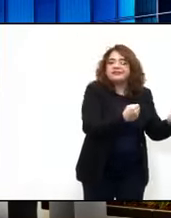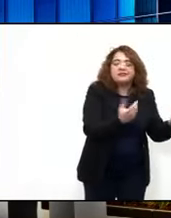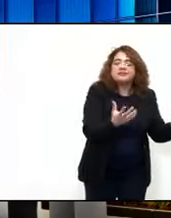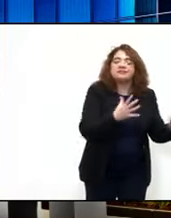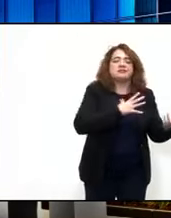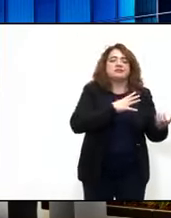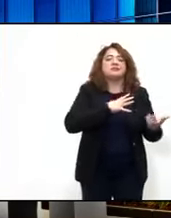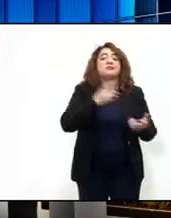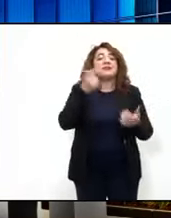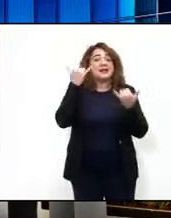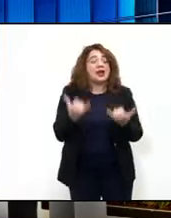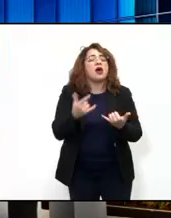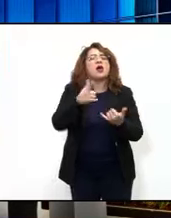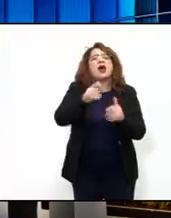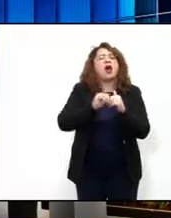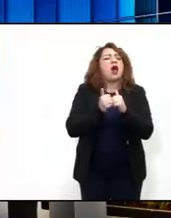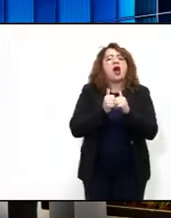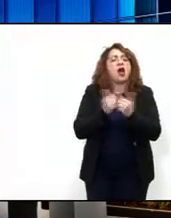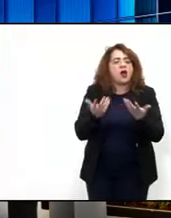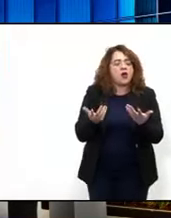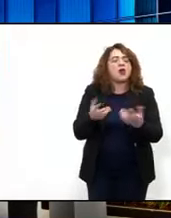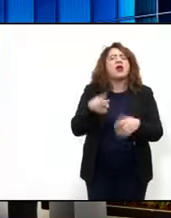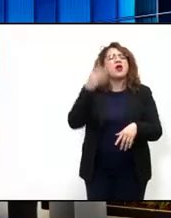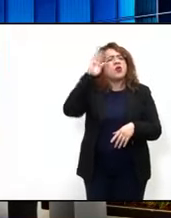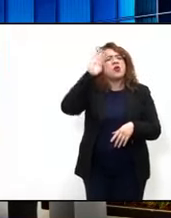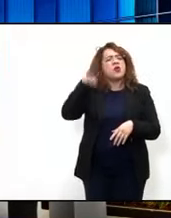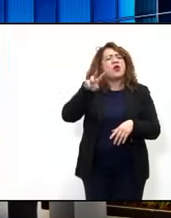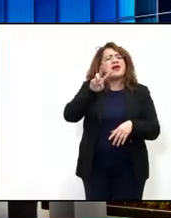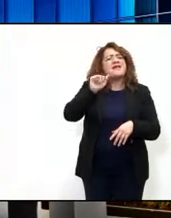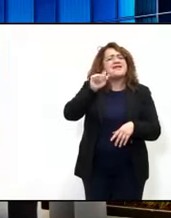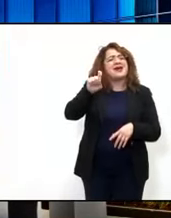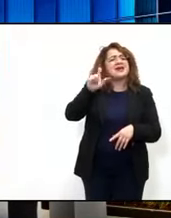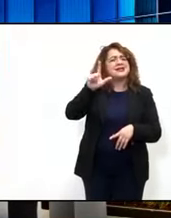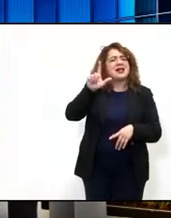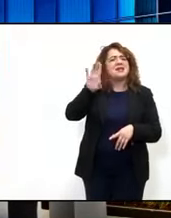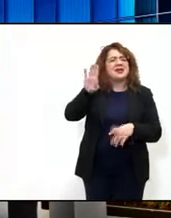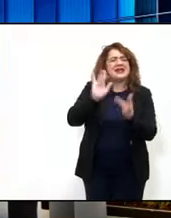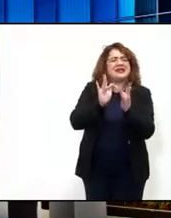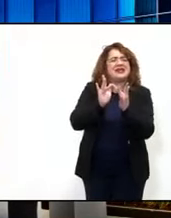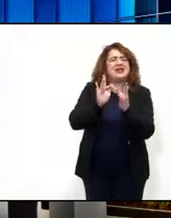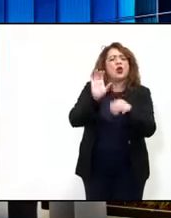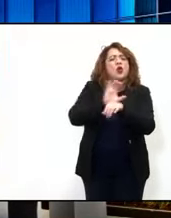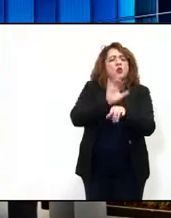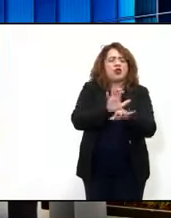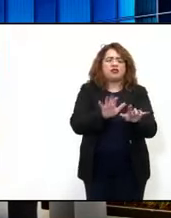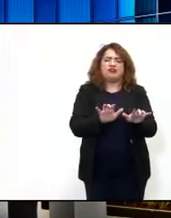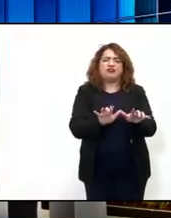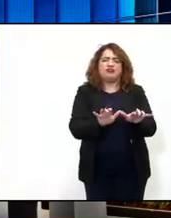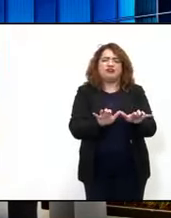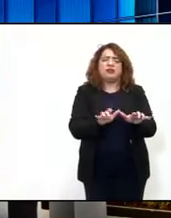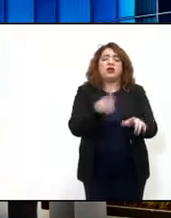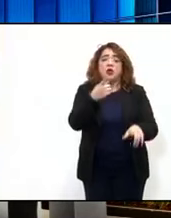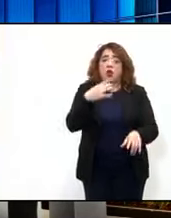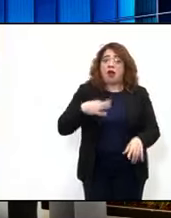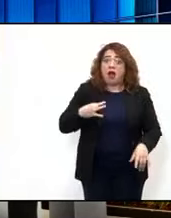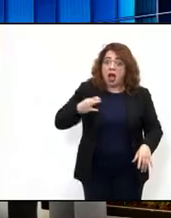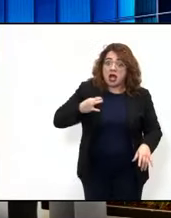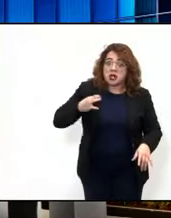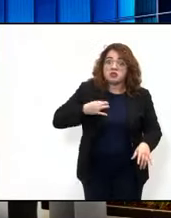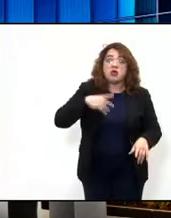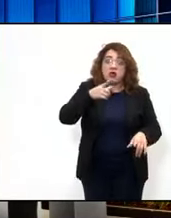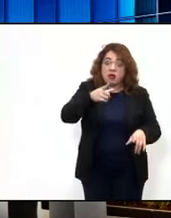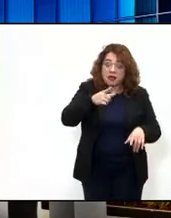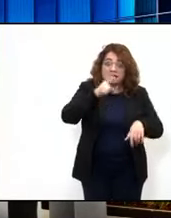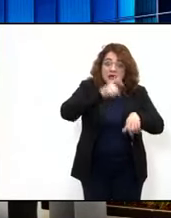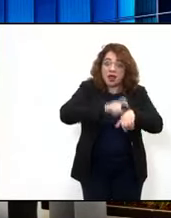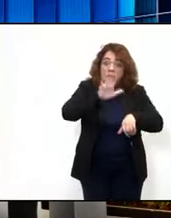for your appointment. So we have been utilizing Vaxil-B. We are continuing to utilize Vaxil-B for those who are eligible to be able to sign up so that we